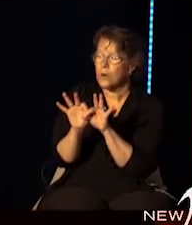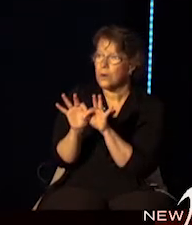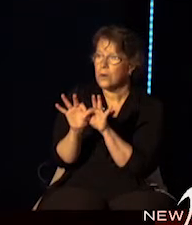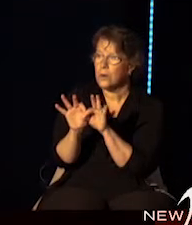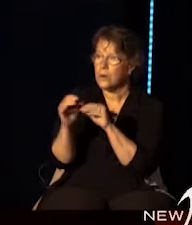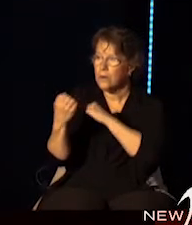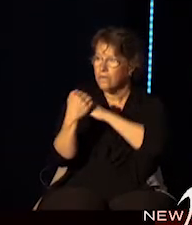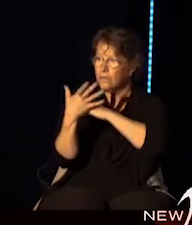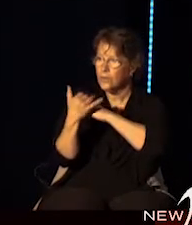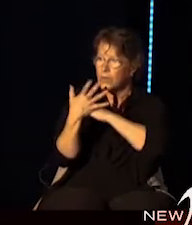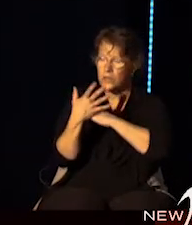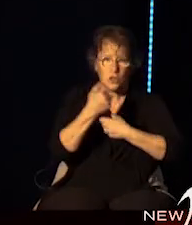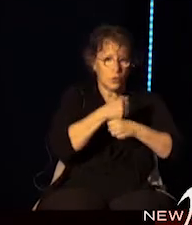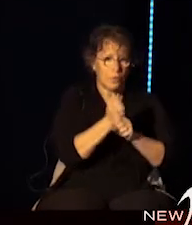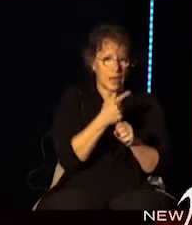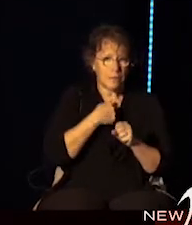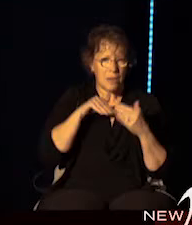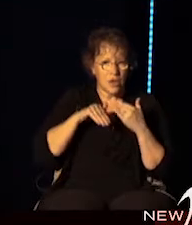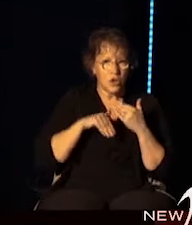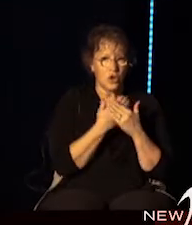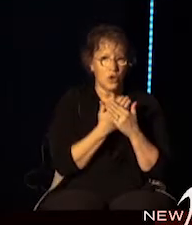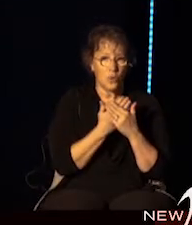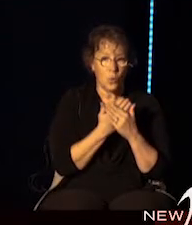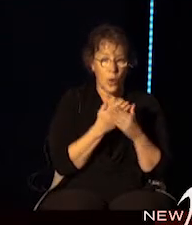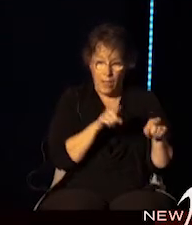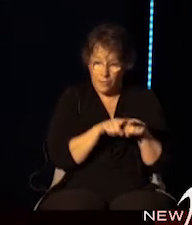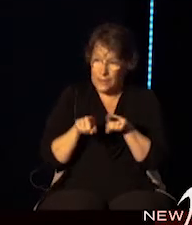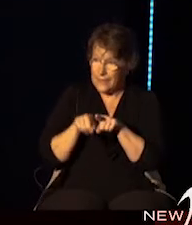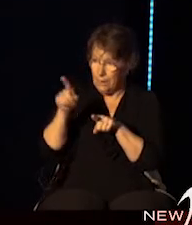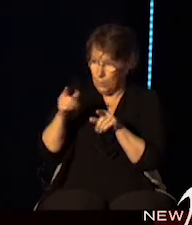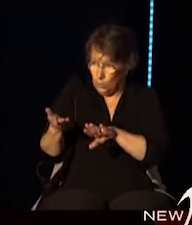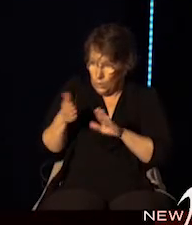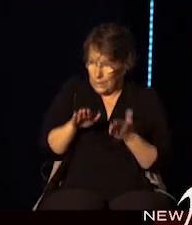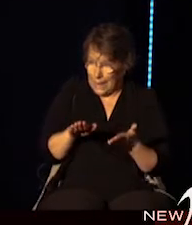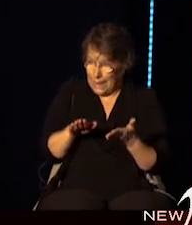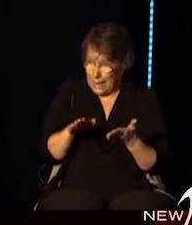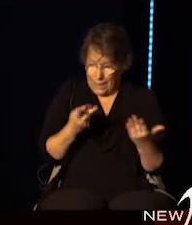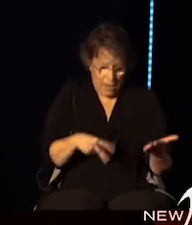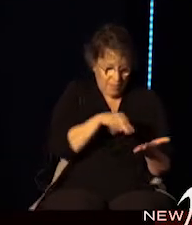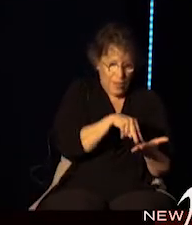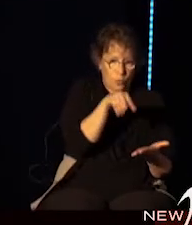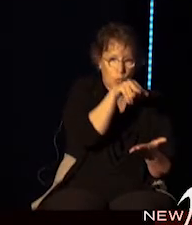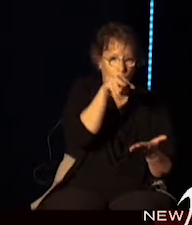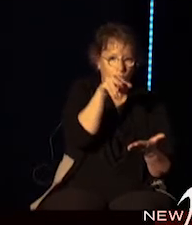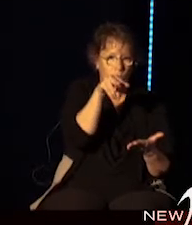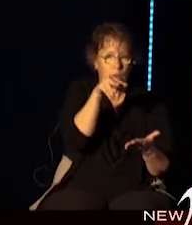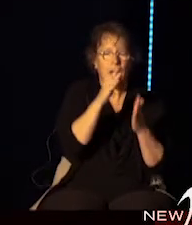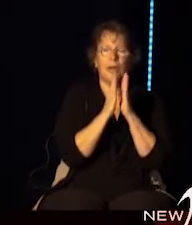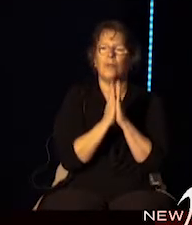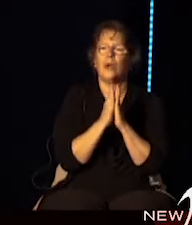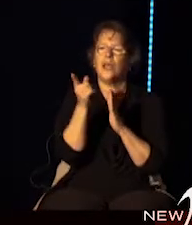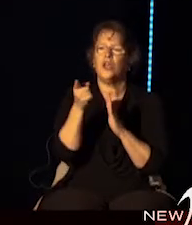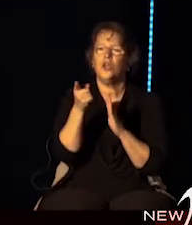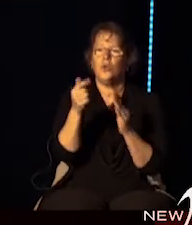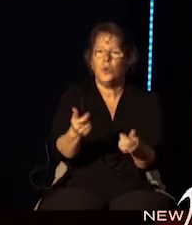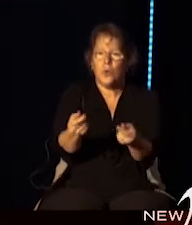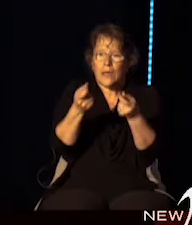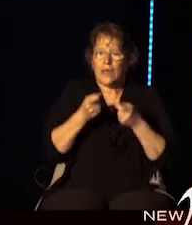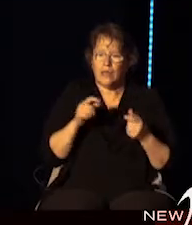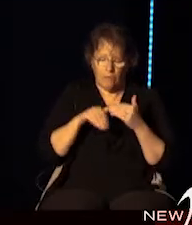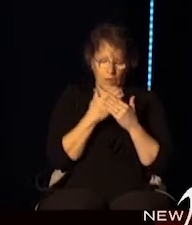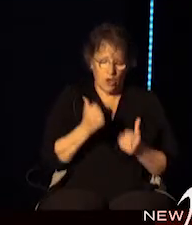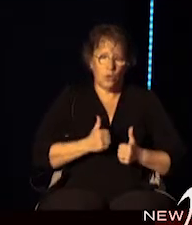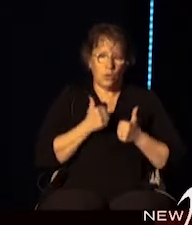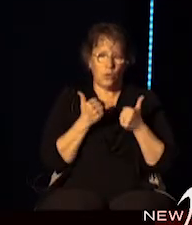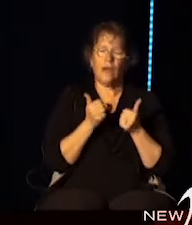just as you died and you rose, I pray that you'll raise me to new life right now. I want to make you my Lord Jesus, and I pray